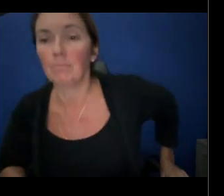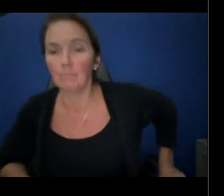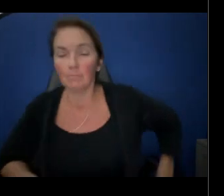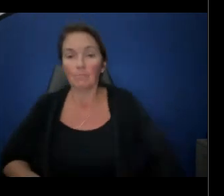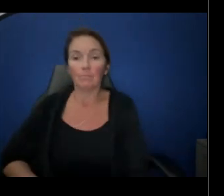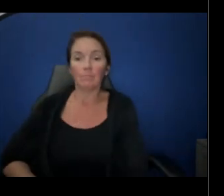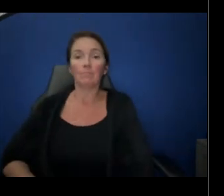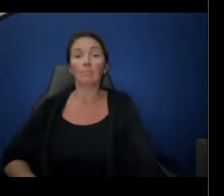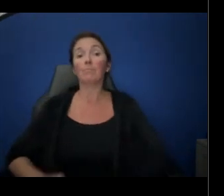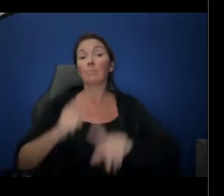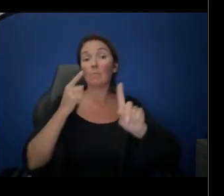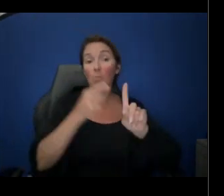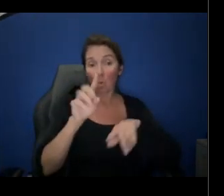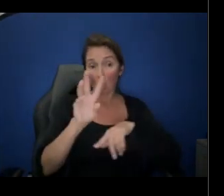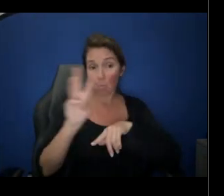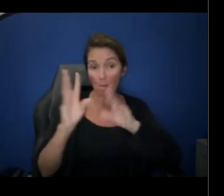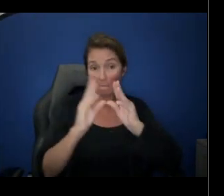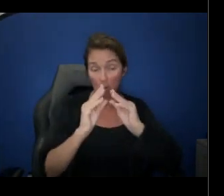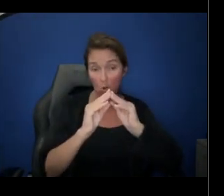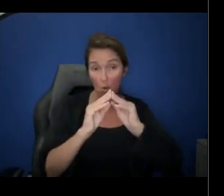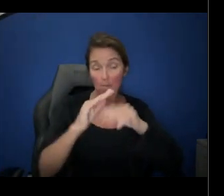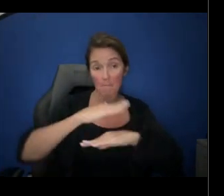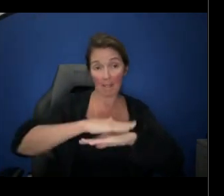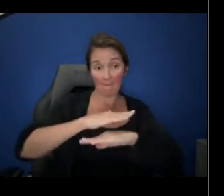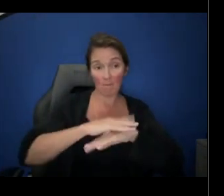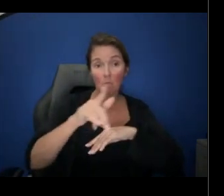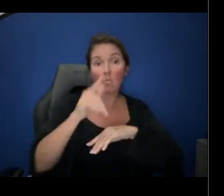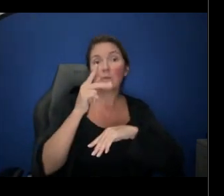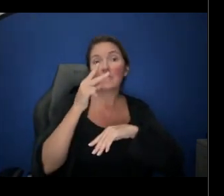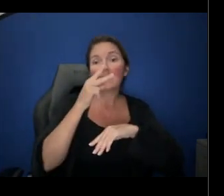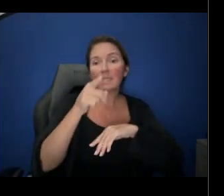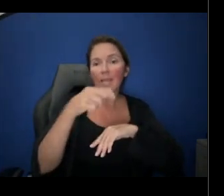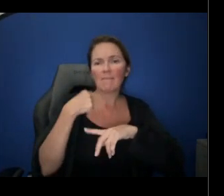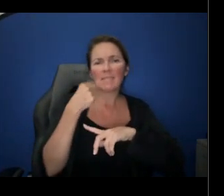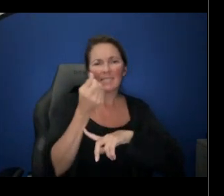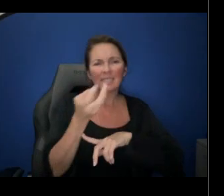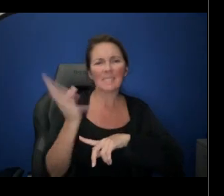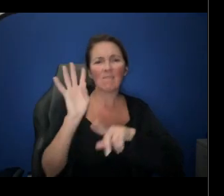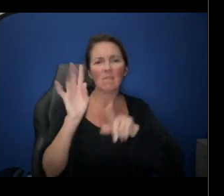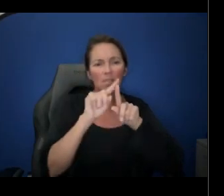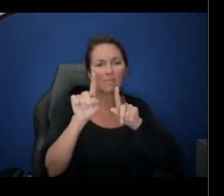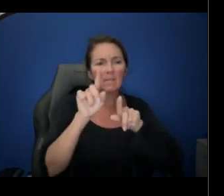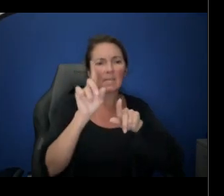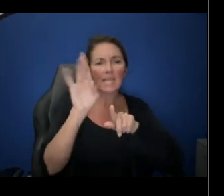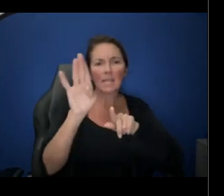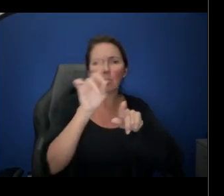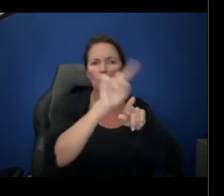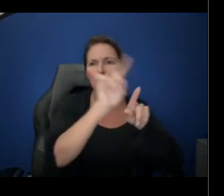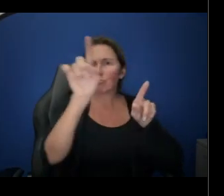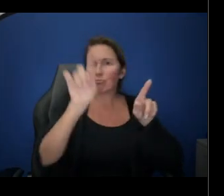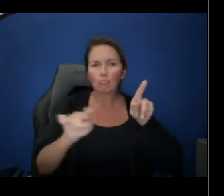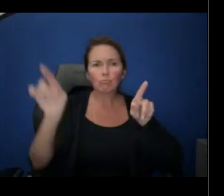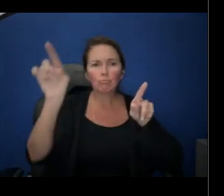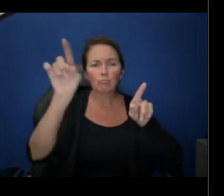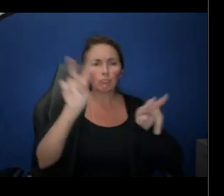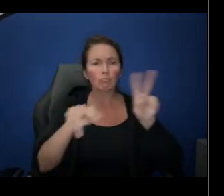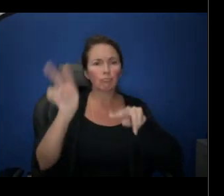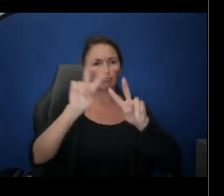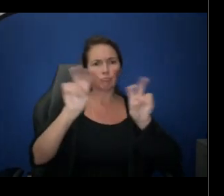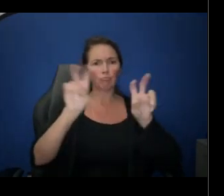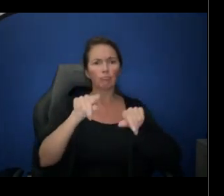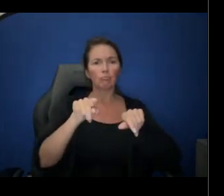Under the GoToWebinar platform, you will find several dashboard items. This includes